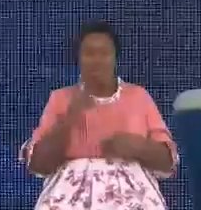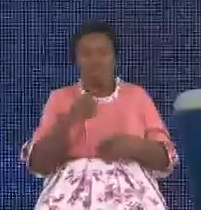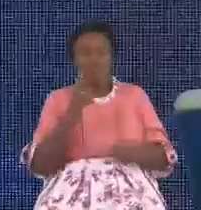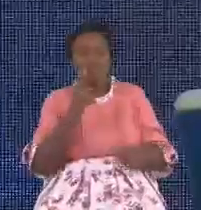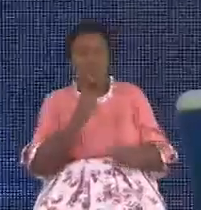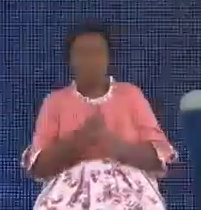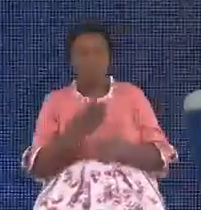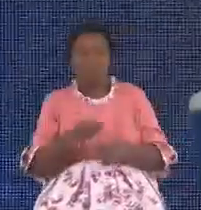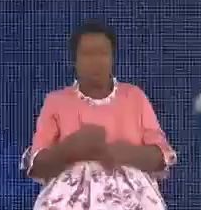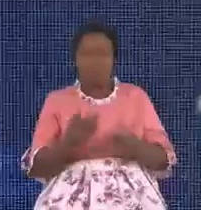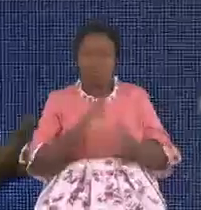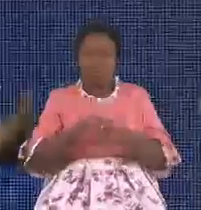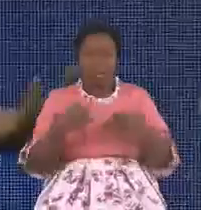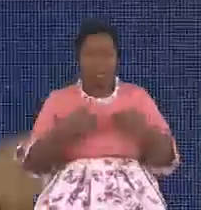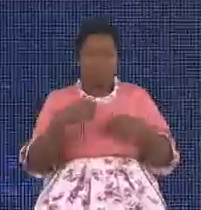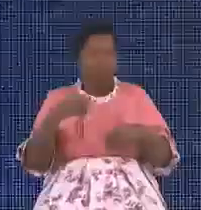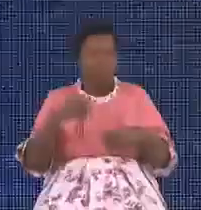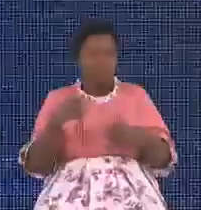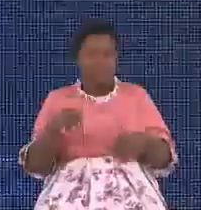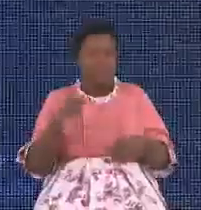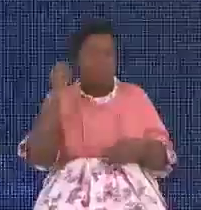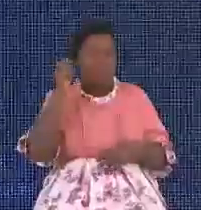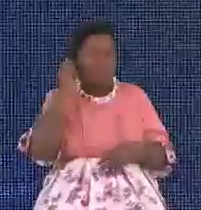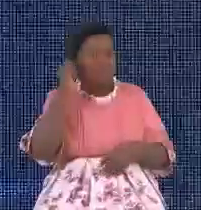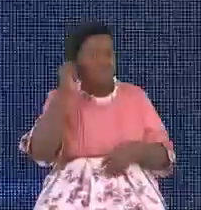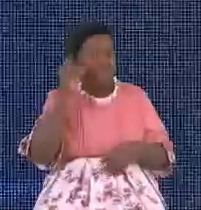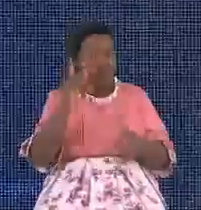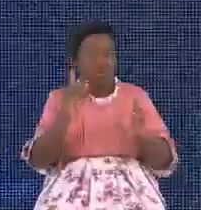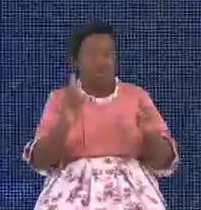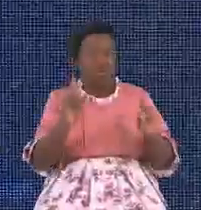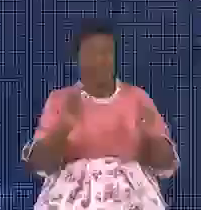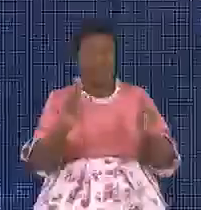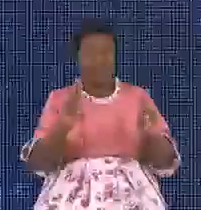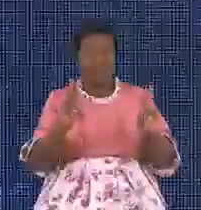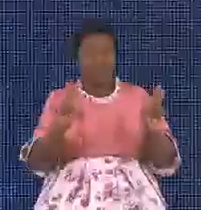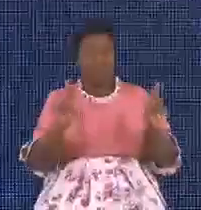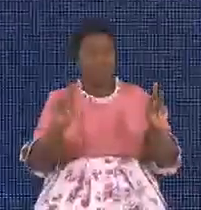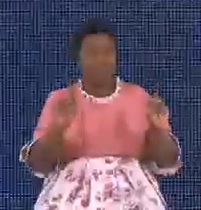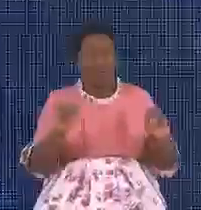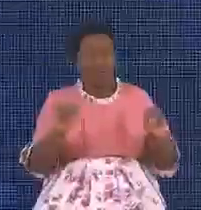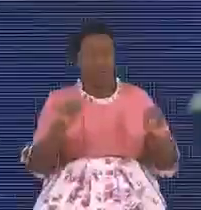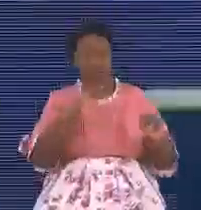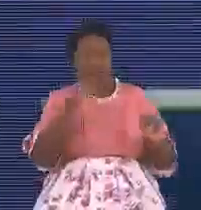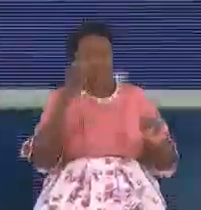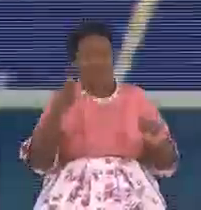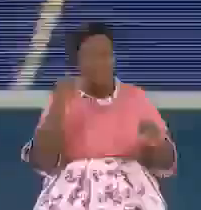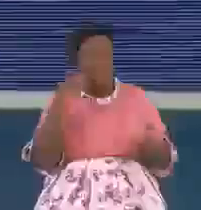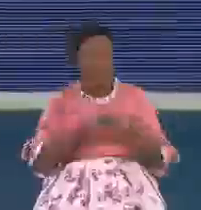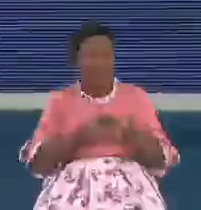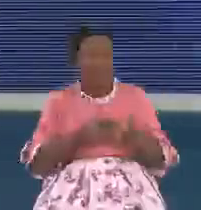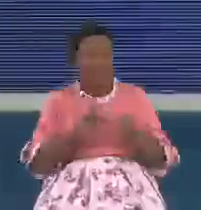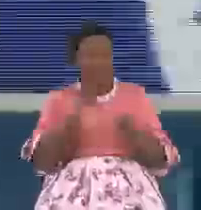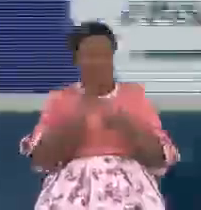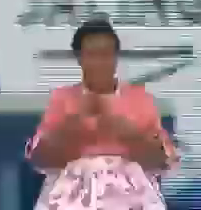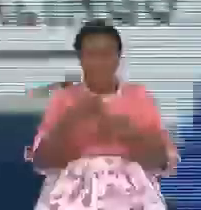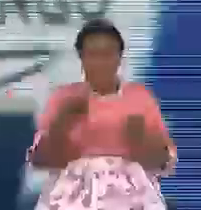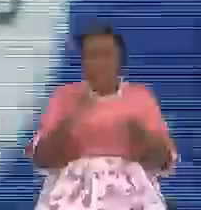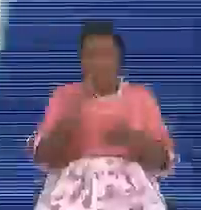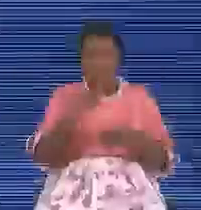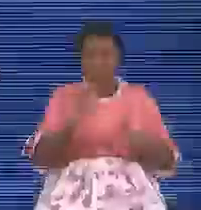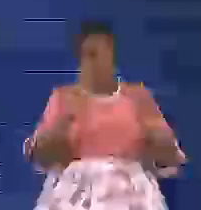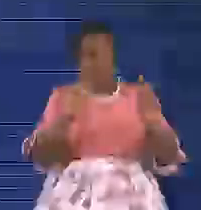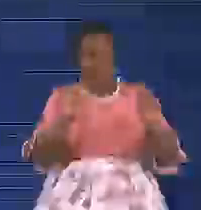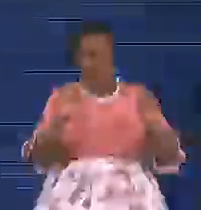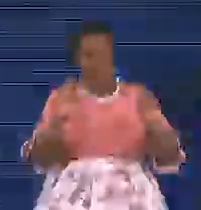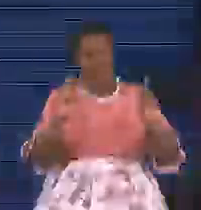more there or the wound is no more there or one part of the body is lost he has the power to heal and he